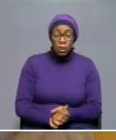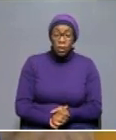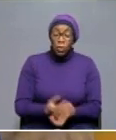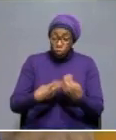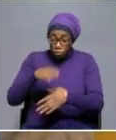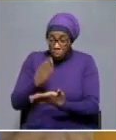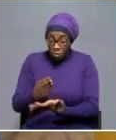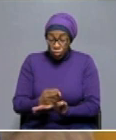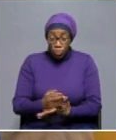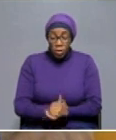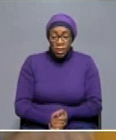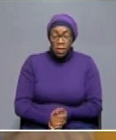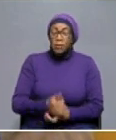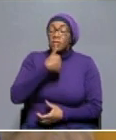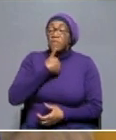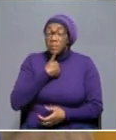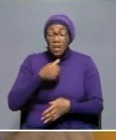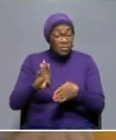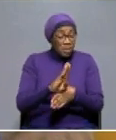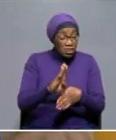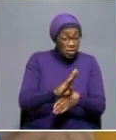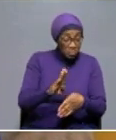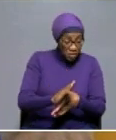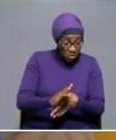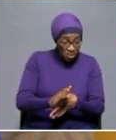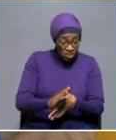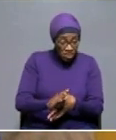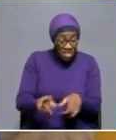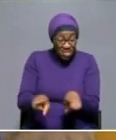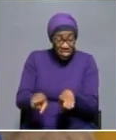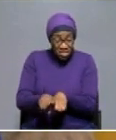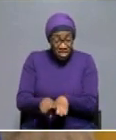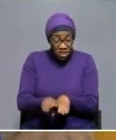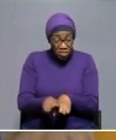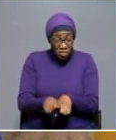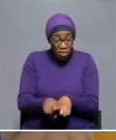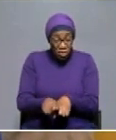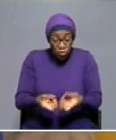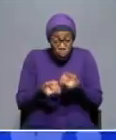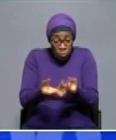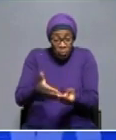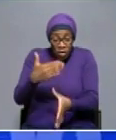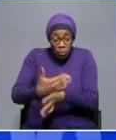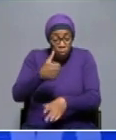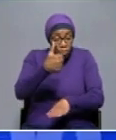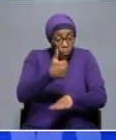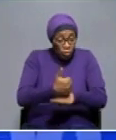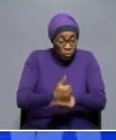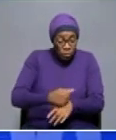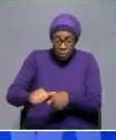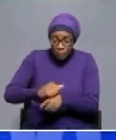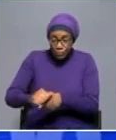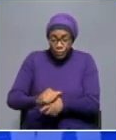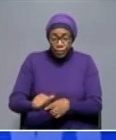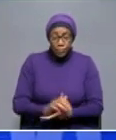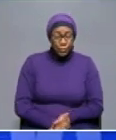sector rather than focusing in such a large way on internships in the civil service. Speaking of the economy, and lastly,